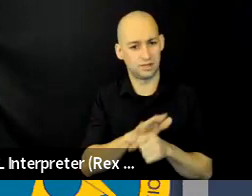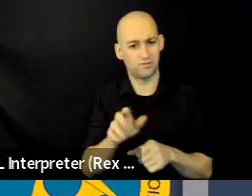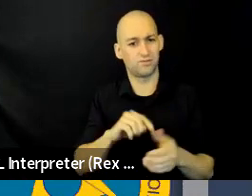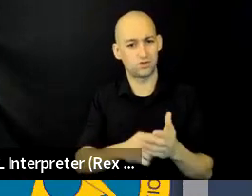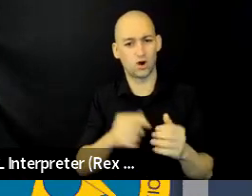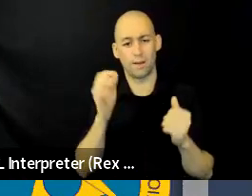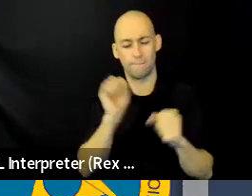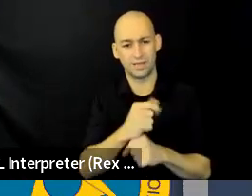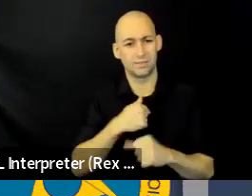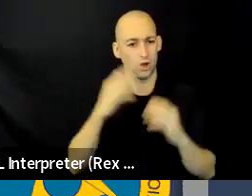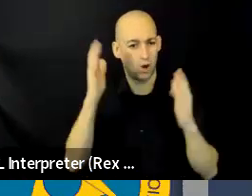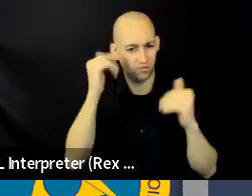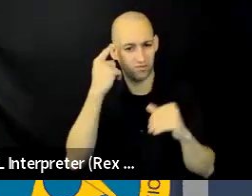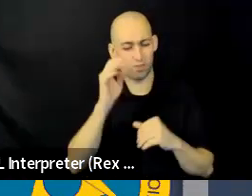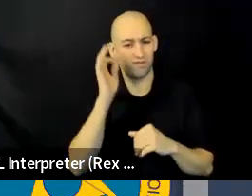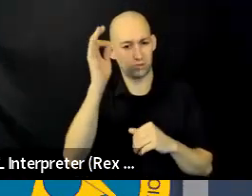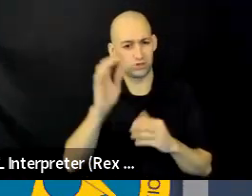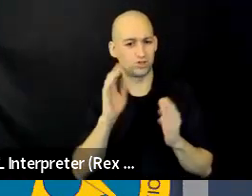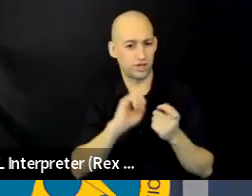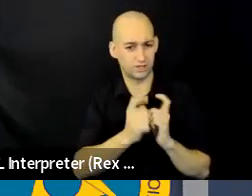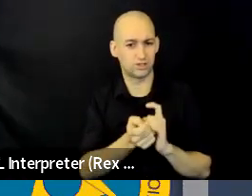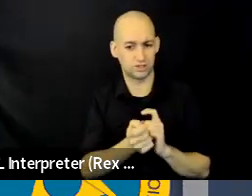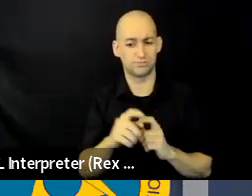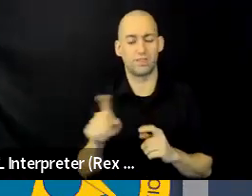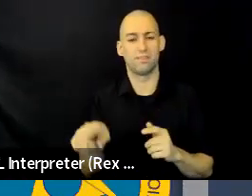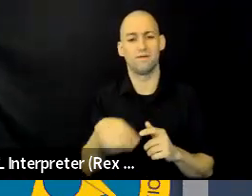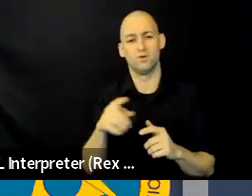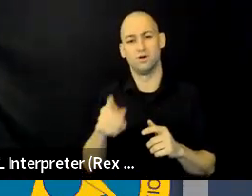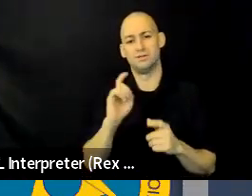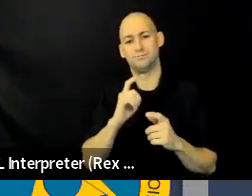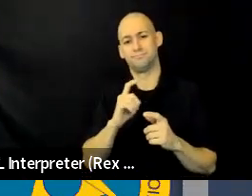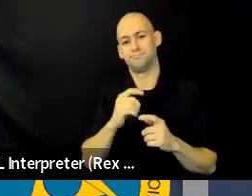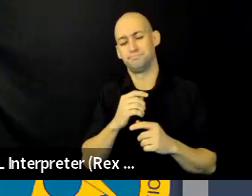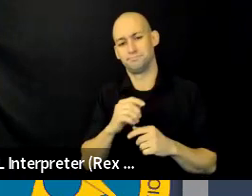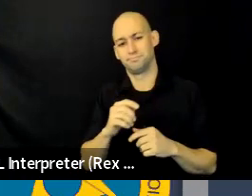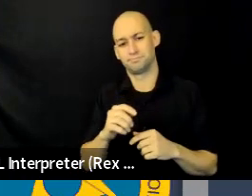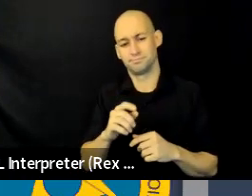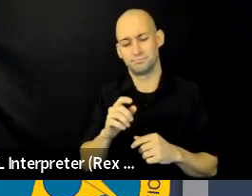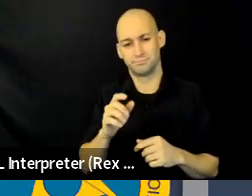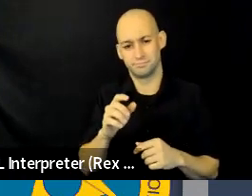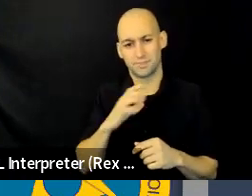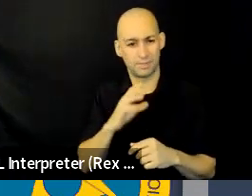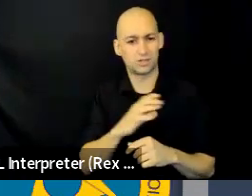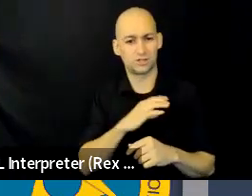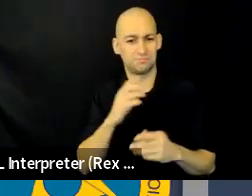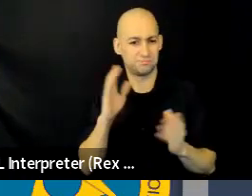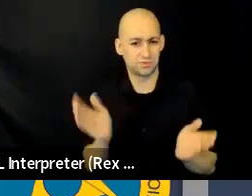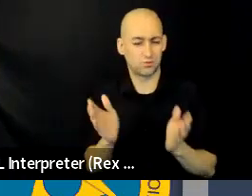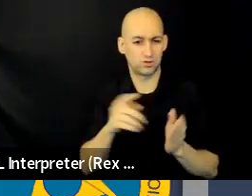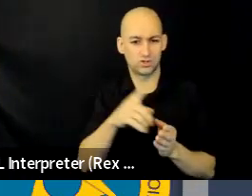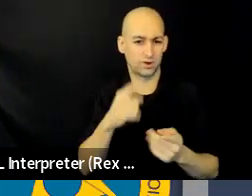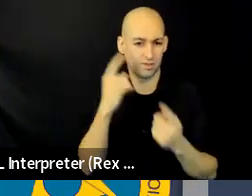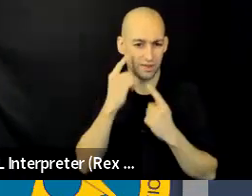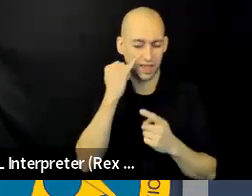me hopeful for much needed future change. Therefore, esteemed Commission, I implore you all to consider that if the state is